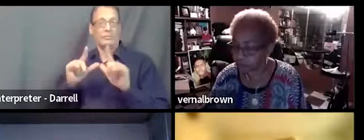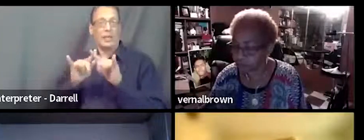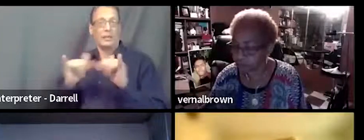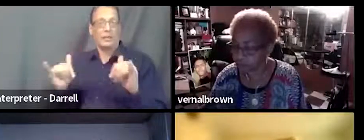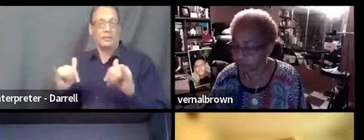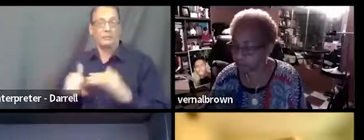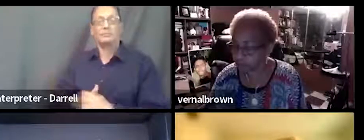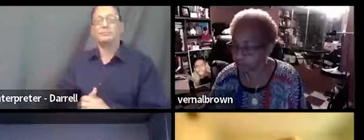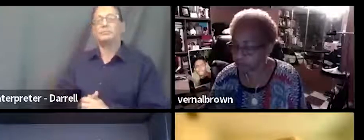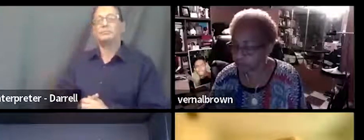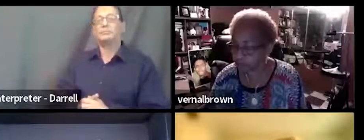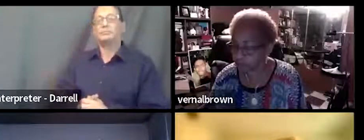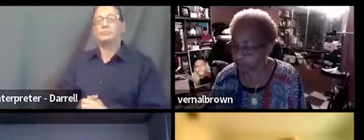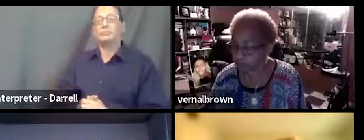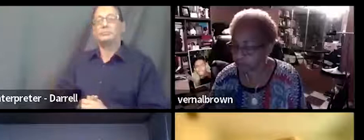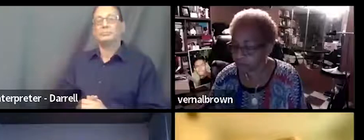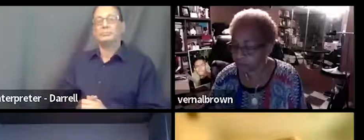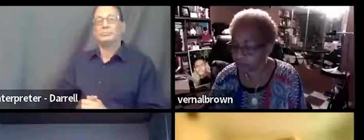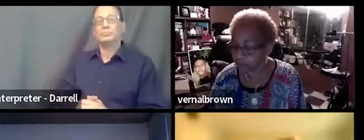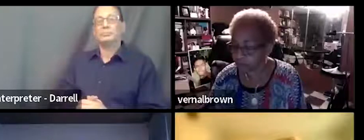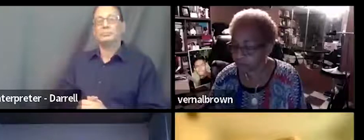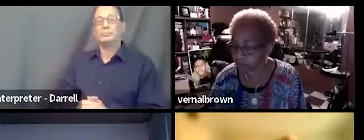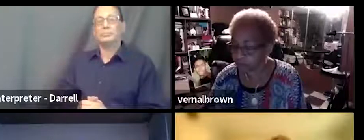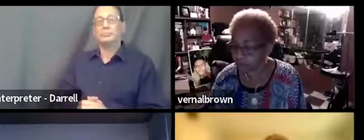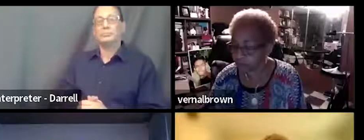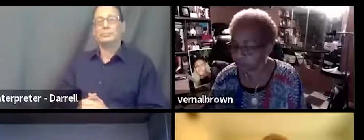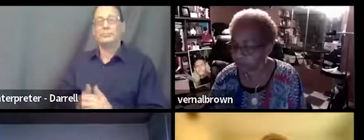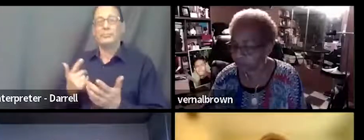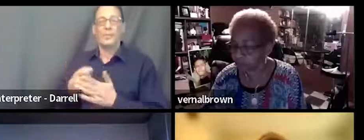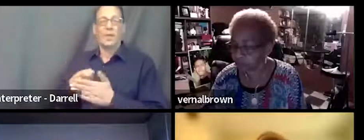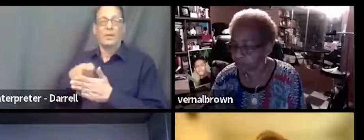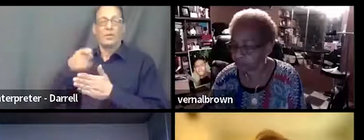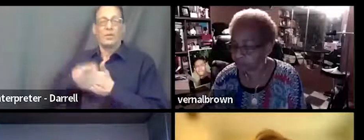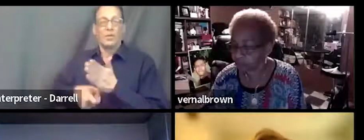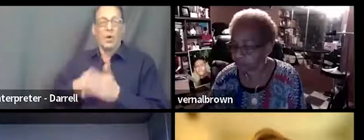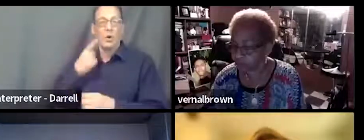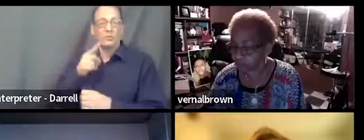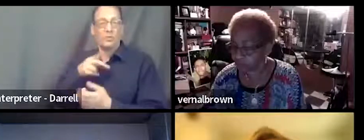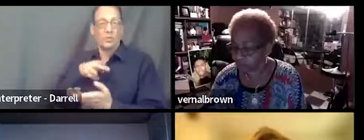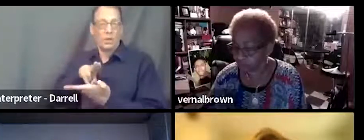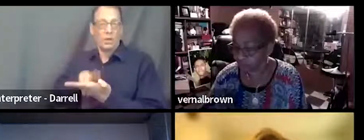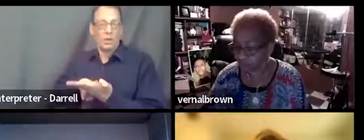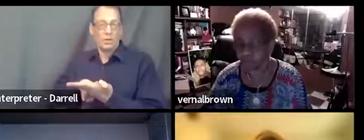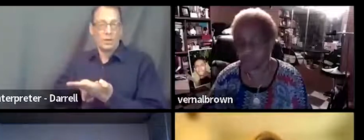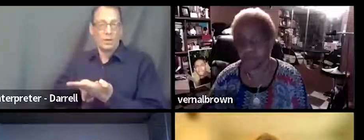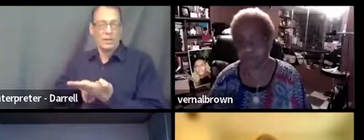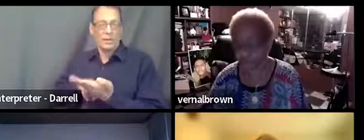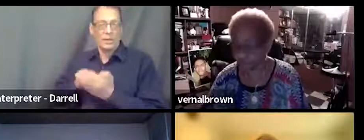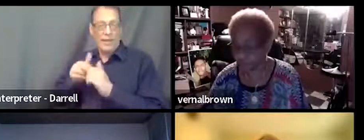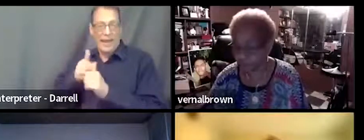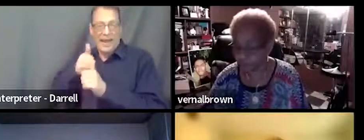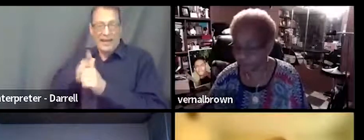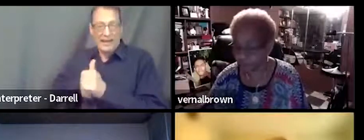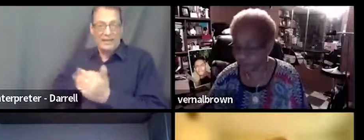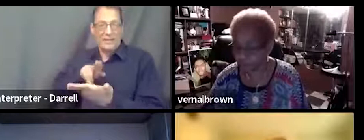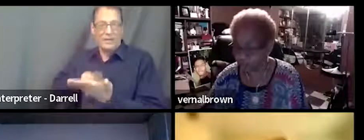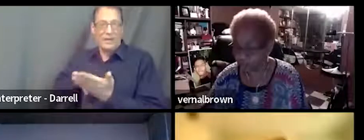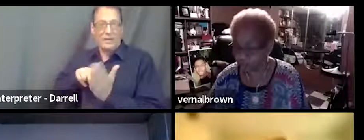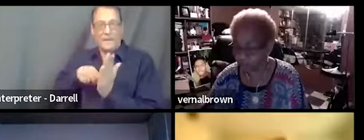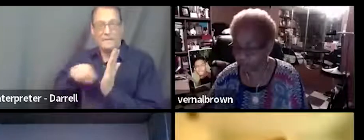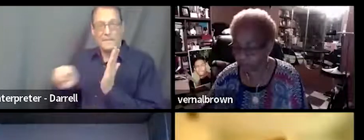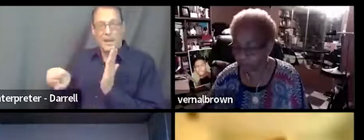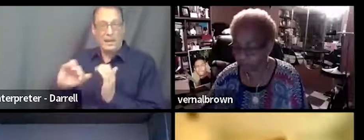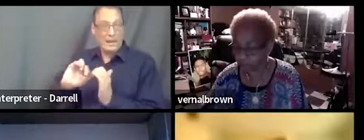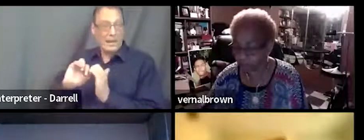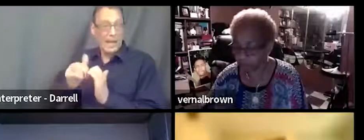What is indicative of the cost of the contracts and how each contract is paid is based on the